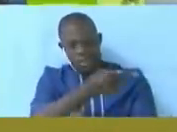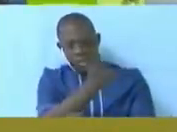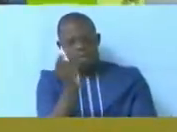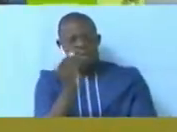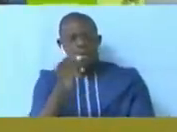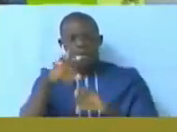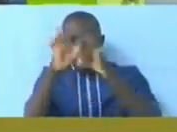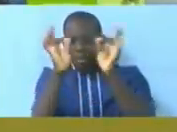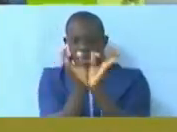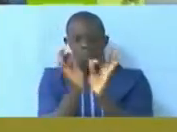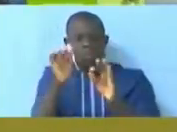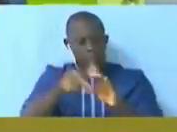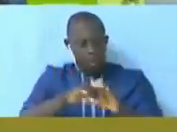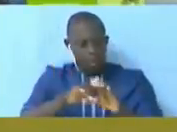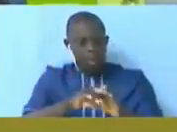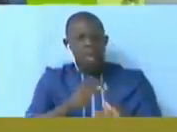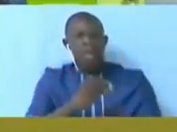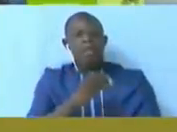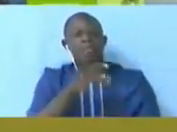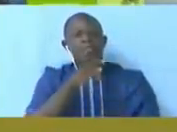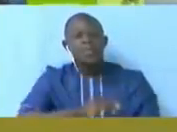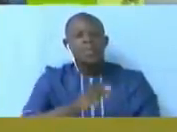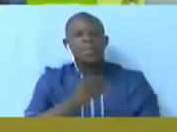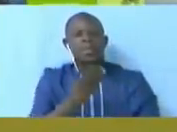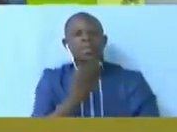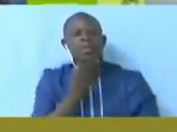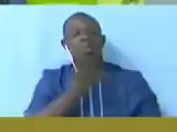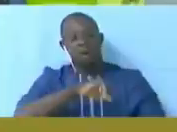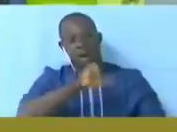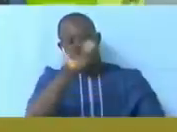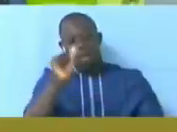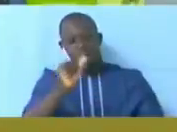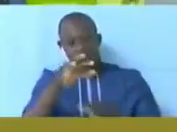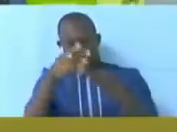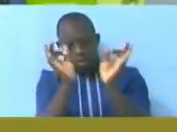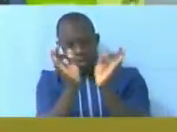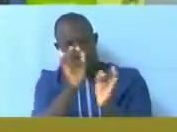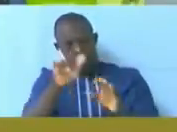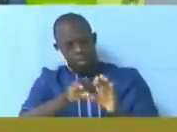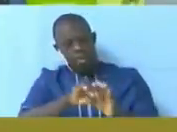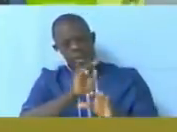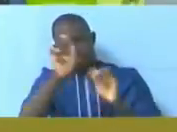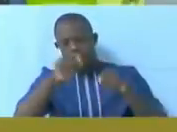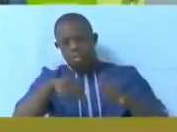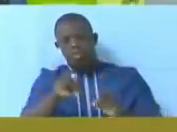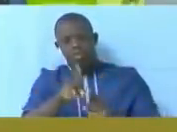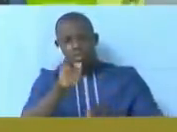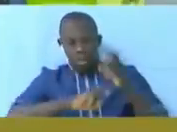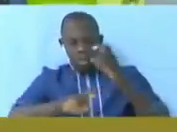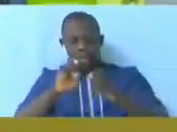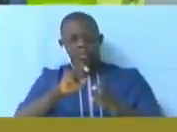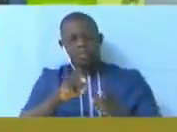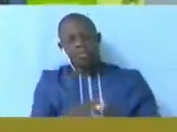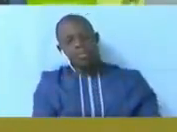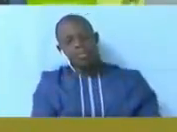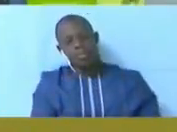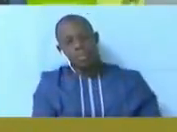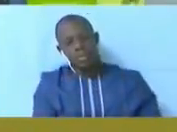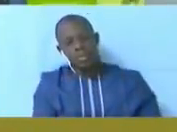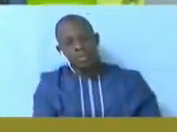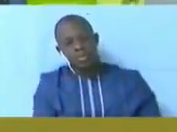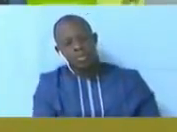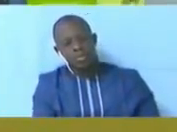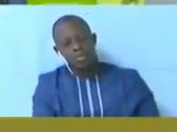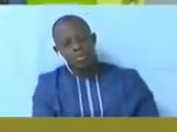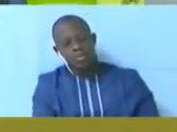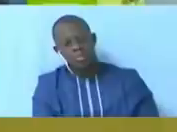mnyantiko ikana wakudendi ngujindi na waira abedendi nefolo purunye nkama la Mr. Dabo na akafunyolu ikanana